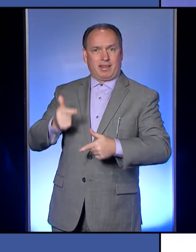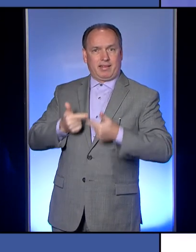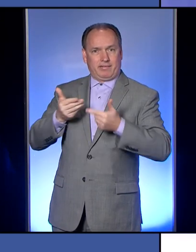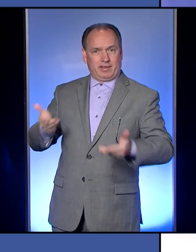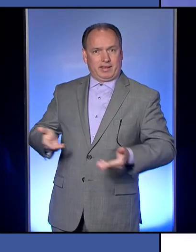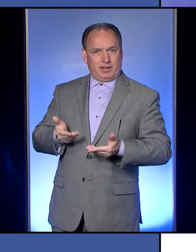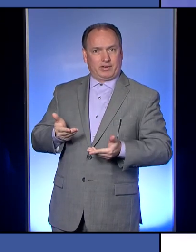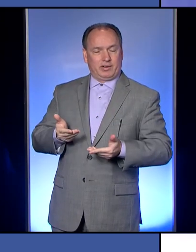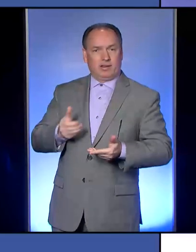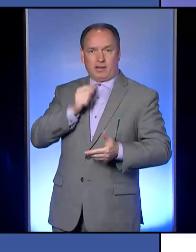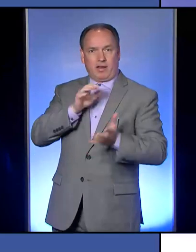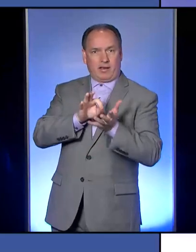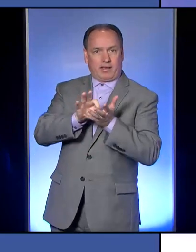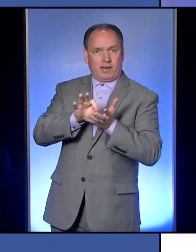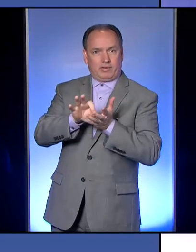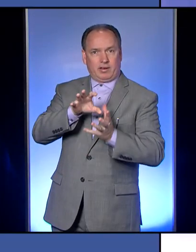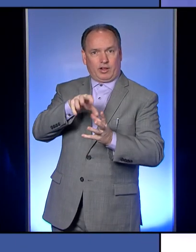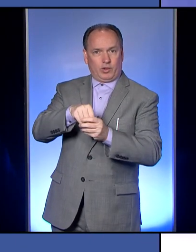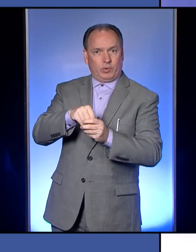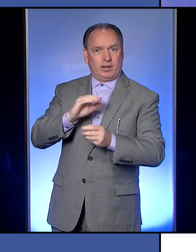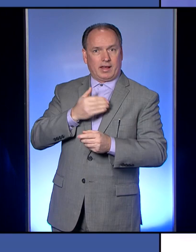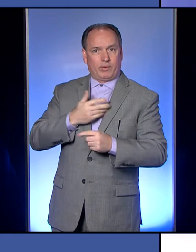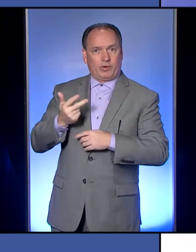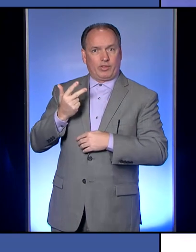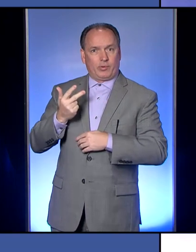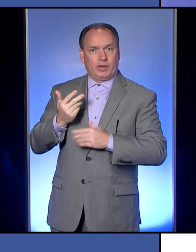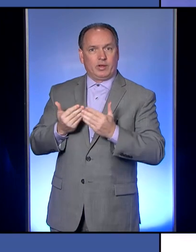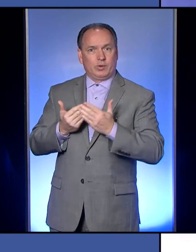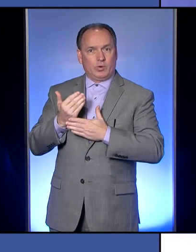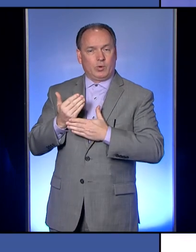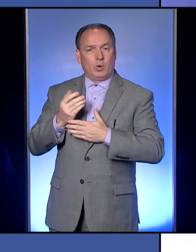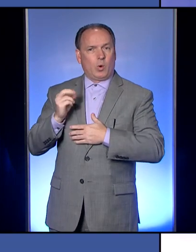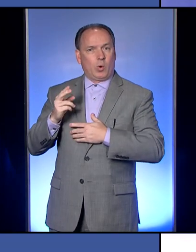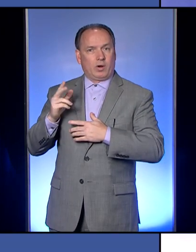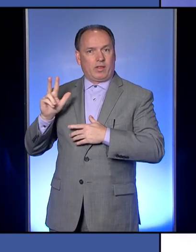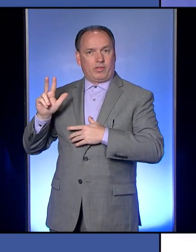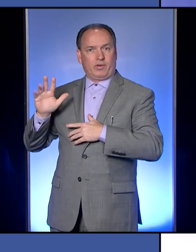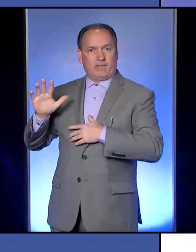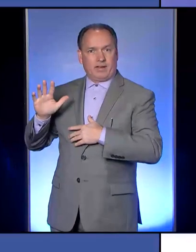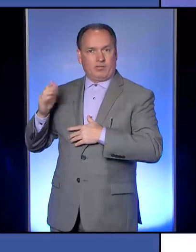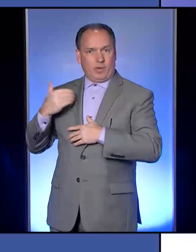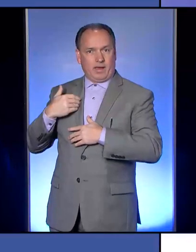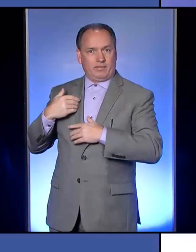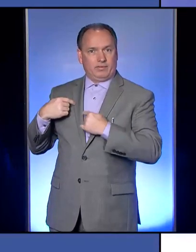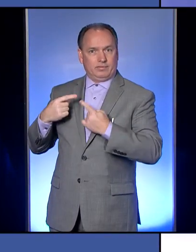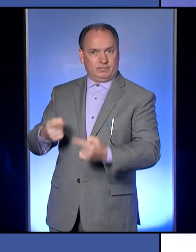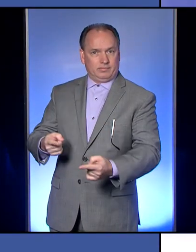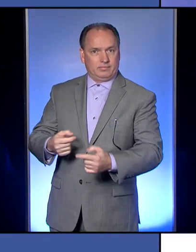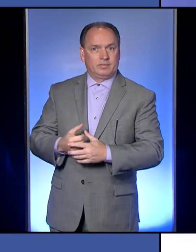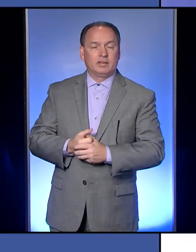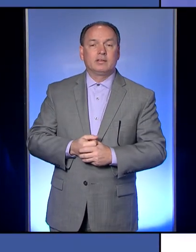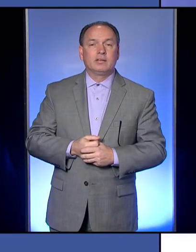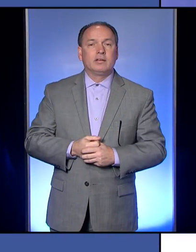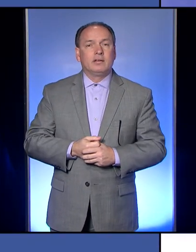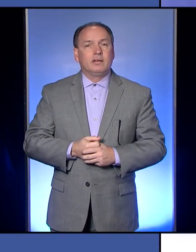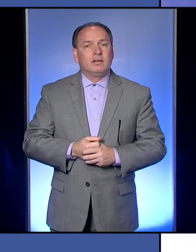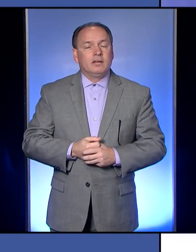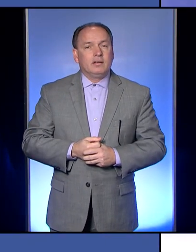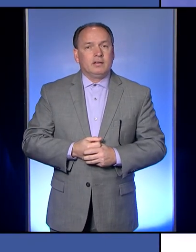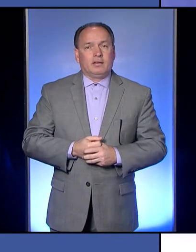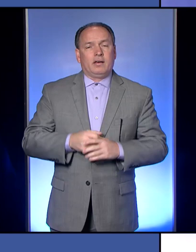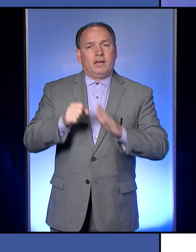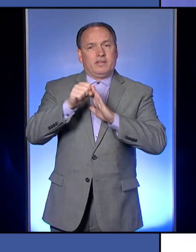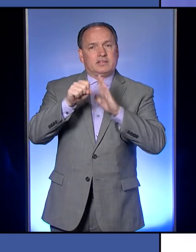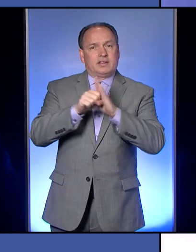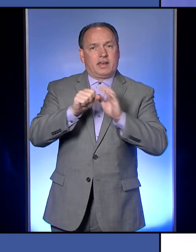is not counted among the three new today, or the 35 cases that we have in total. The